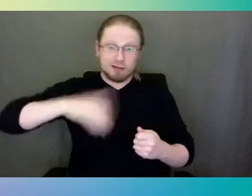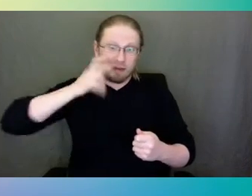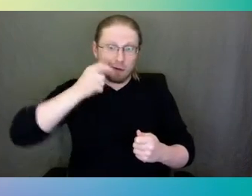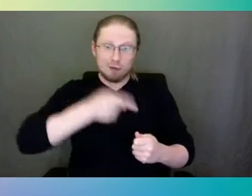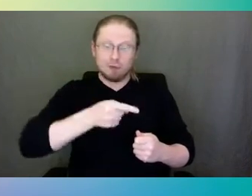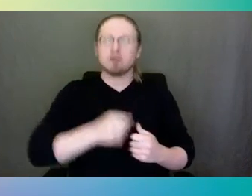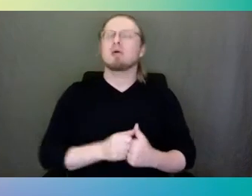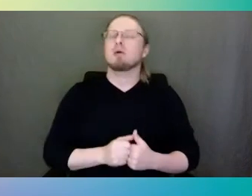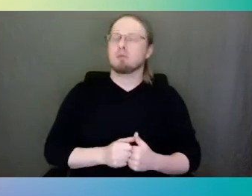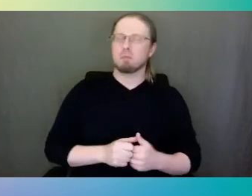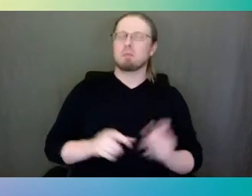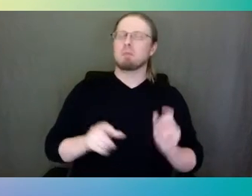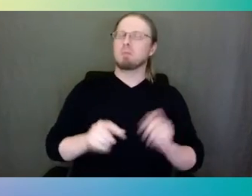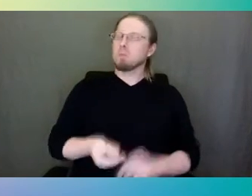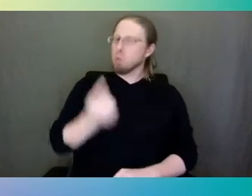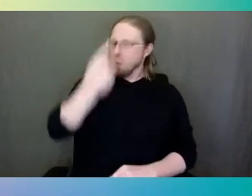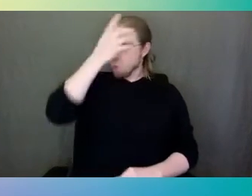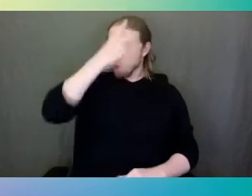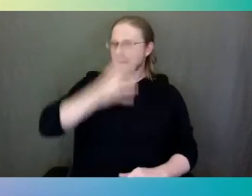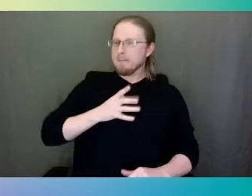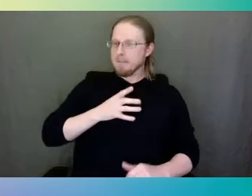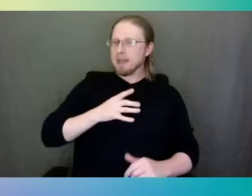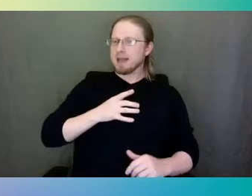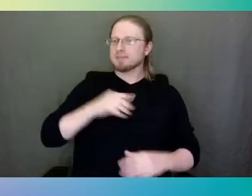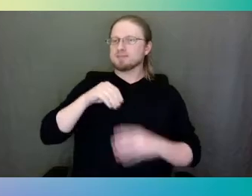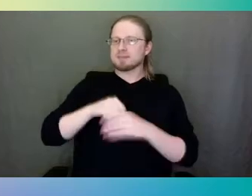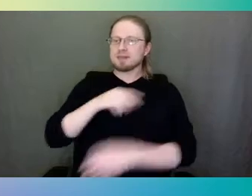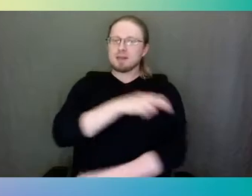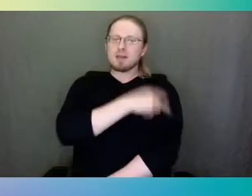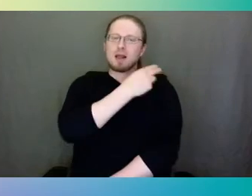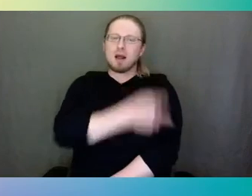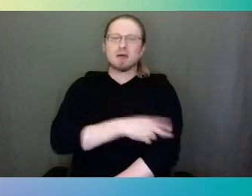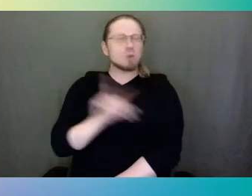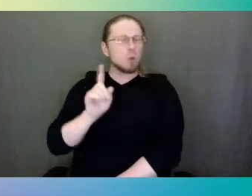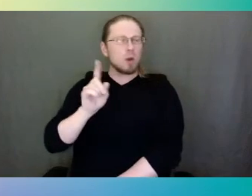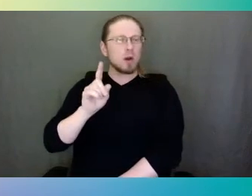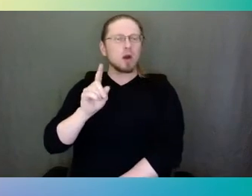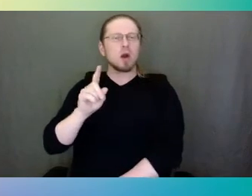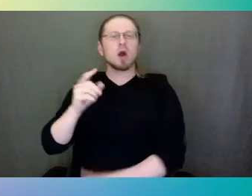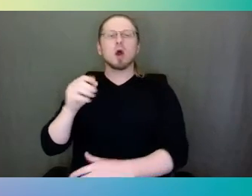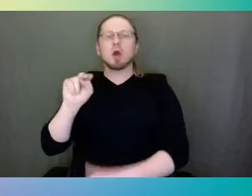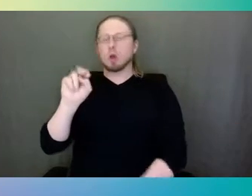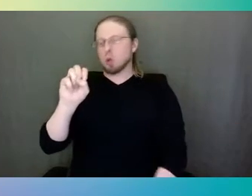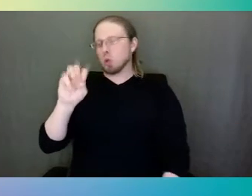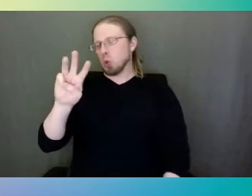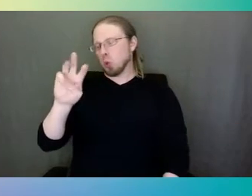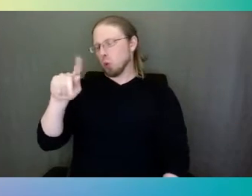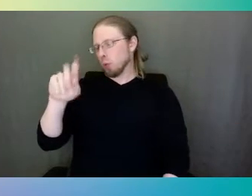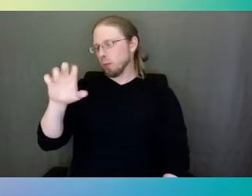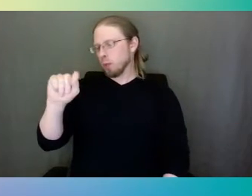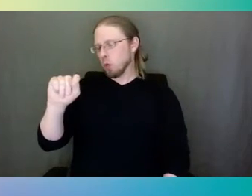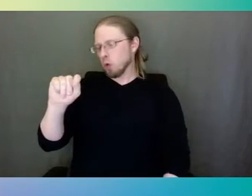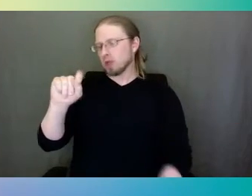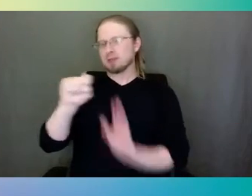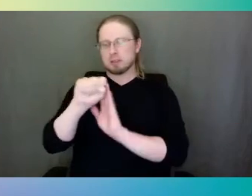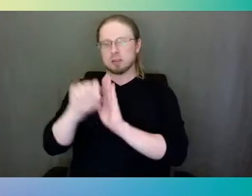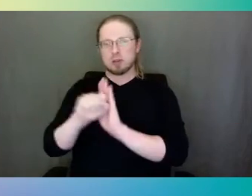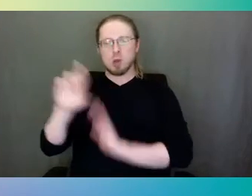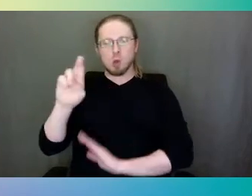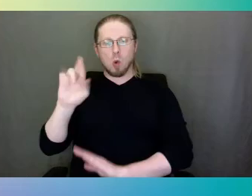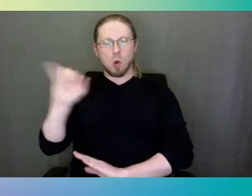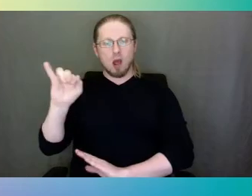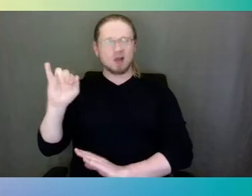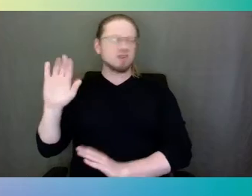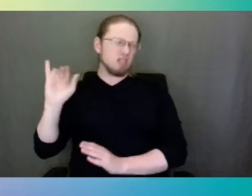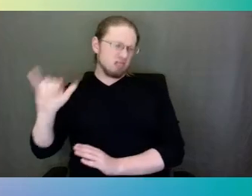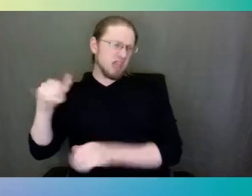There was a guy in this hospital in Newport, Rhode Island, which was at the time a very small Navy base until the First World